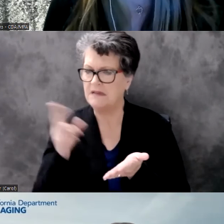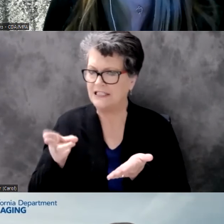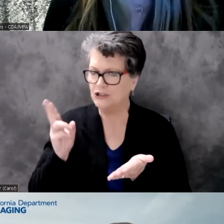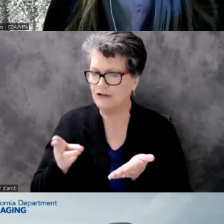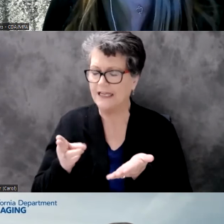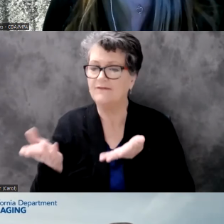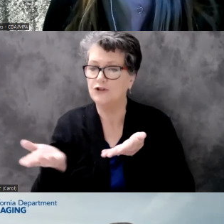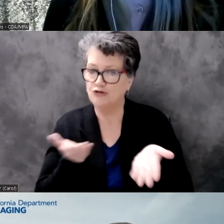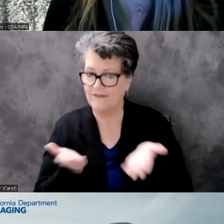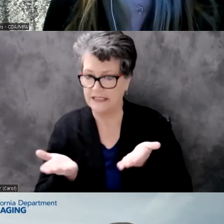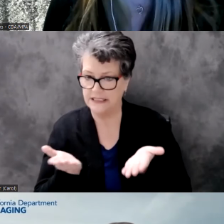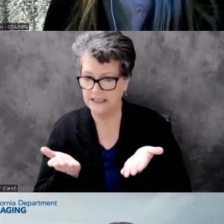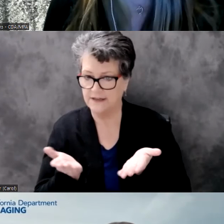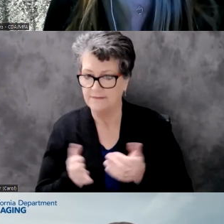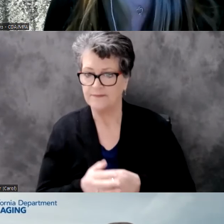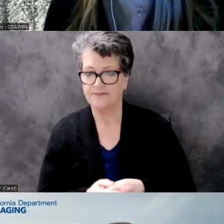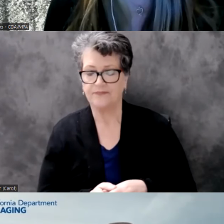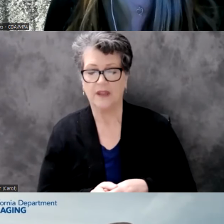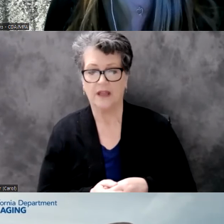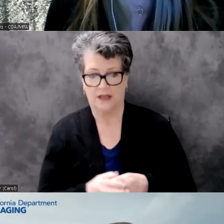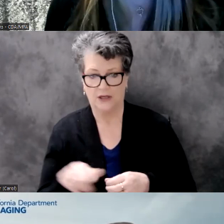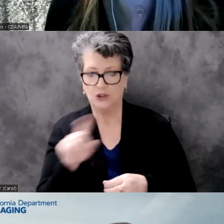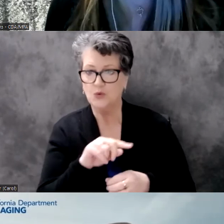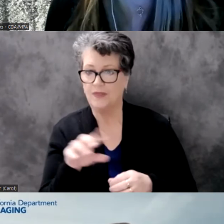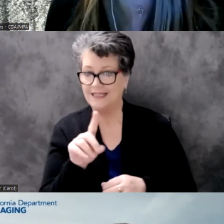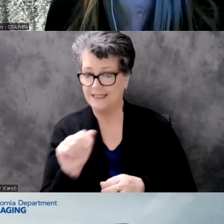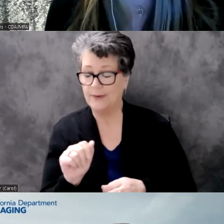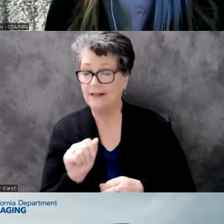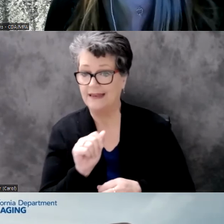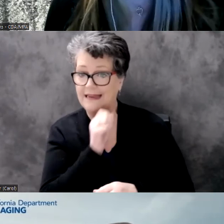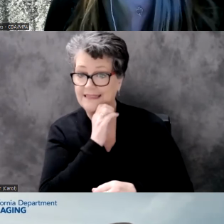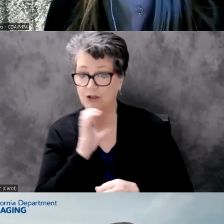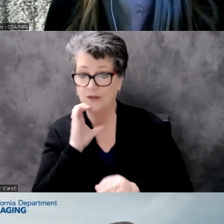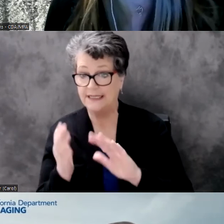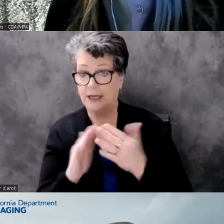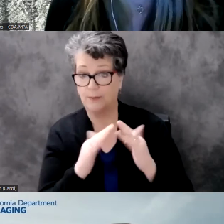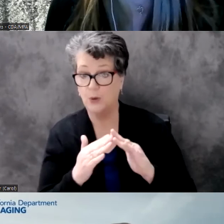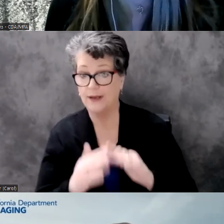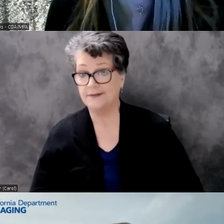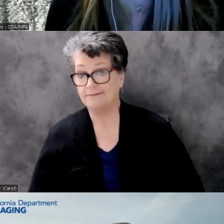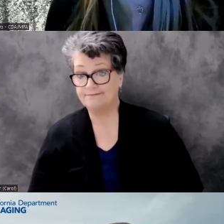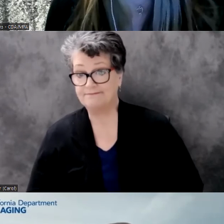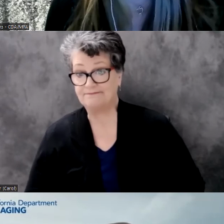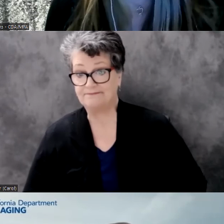service to the disability and senior community.